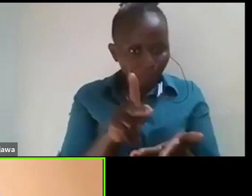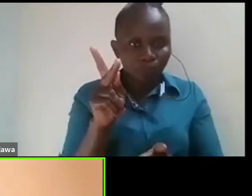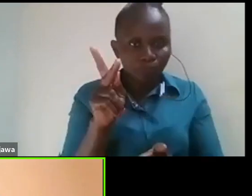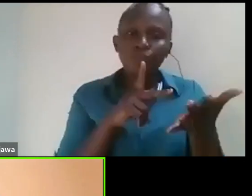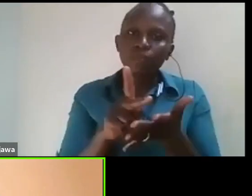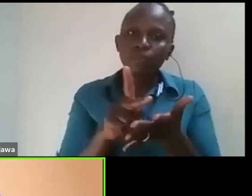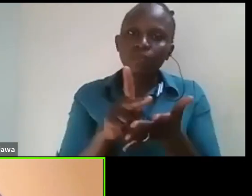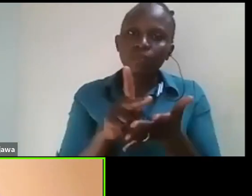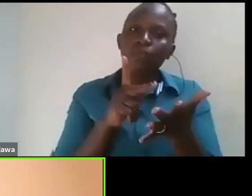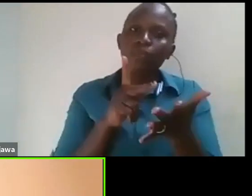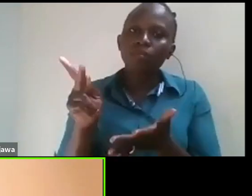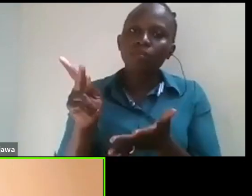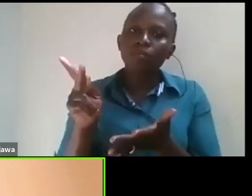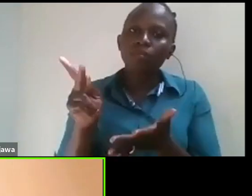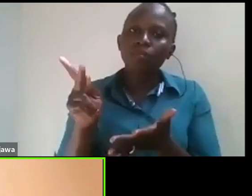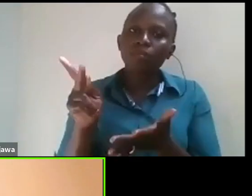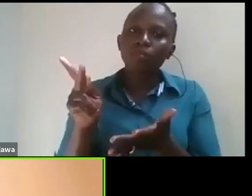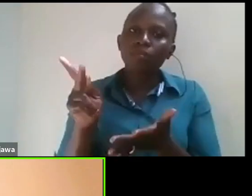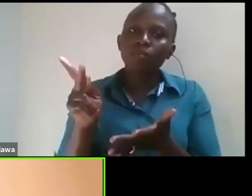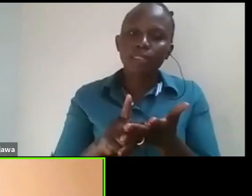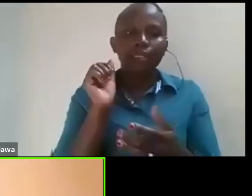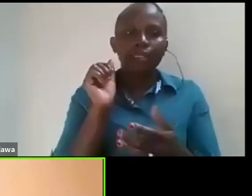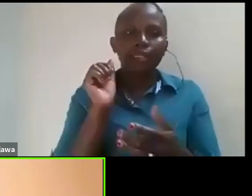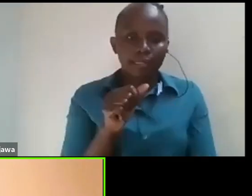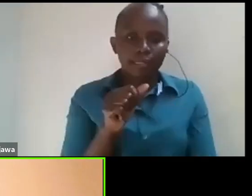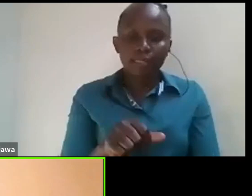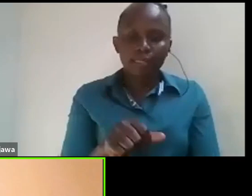not pay him for the IP